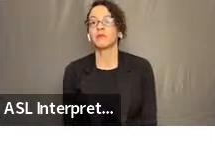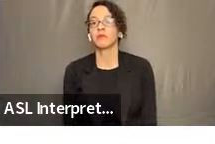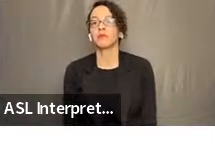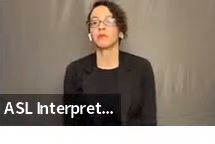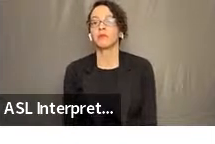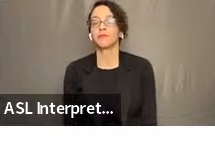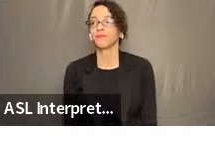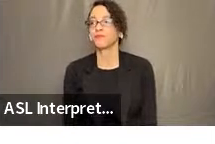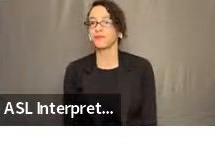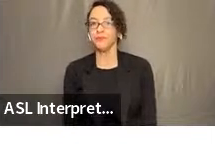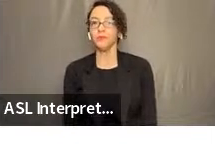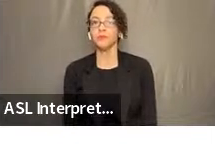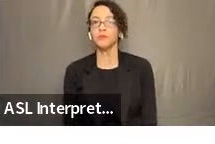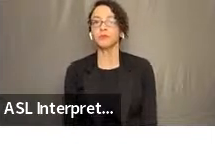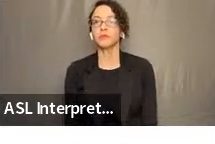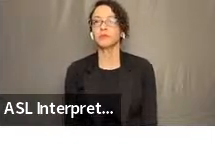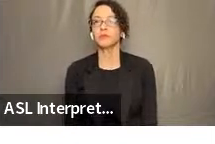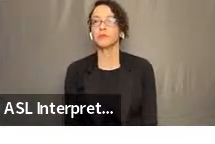Yeah.